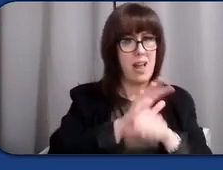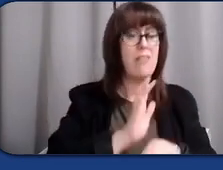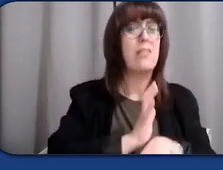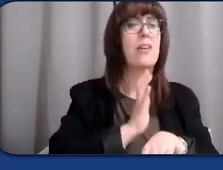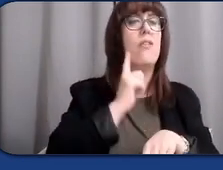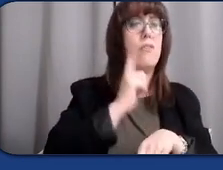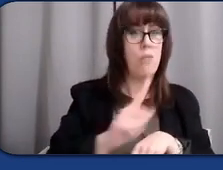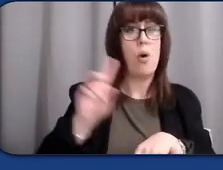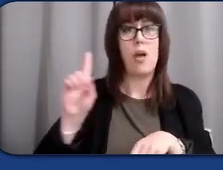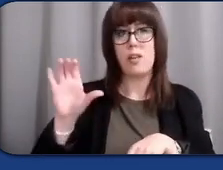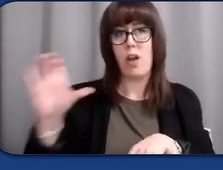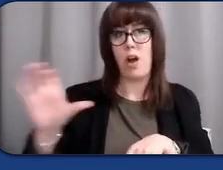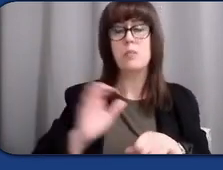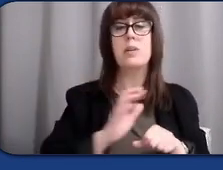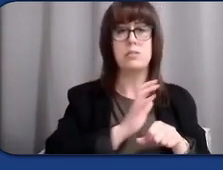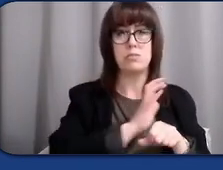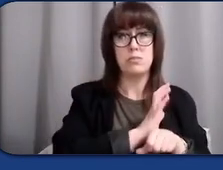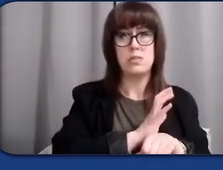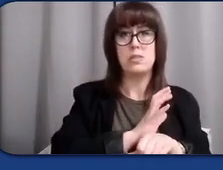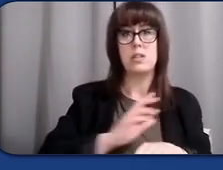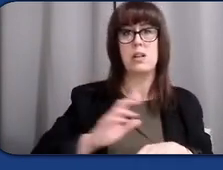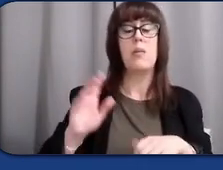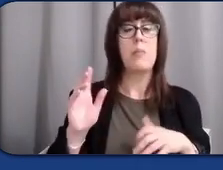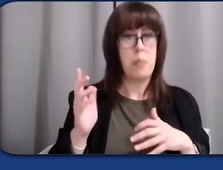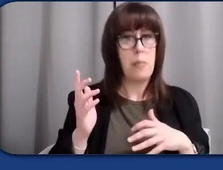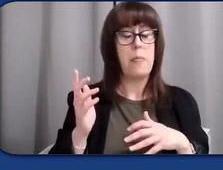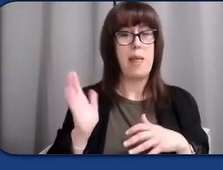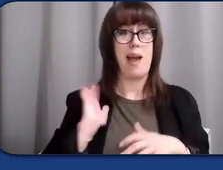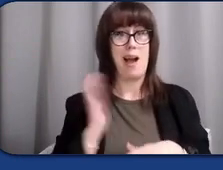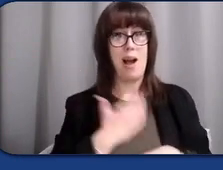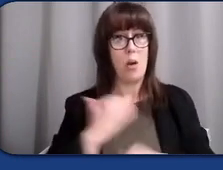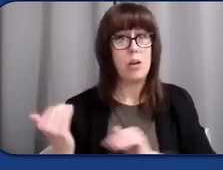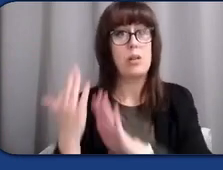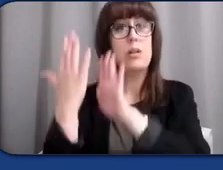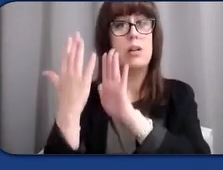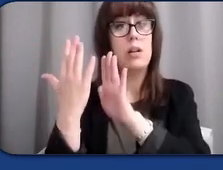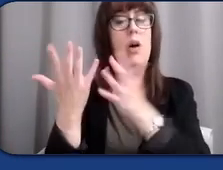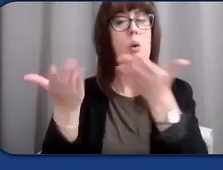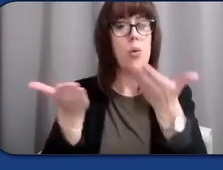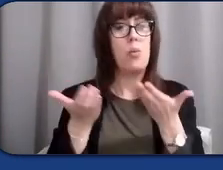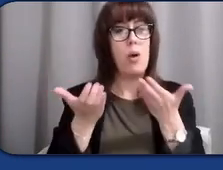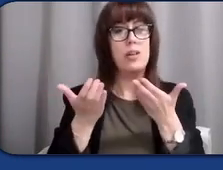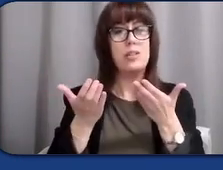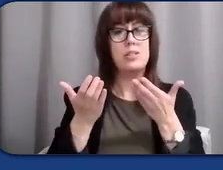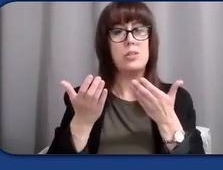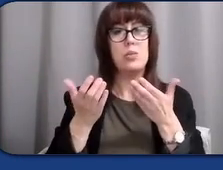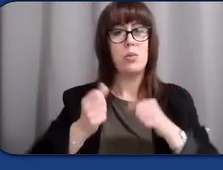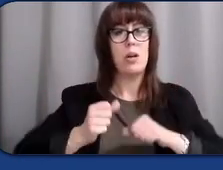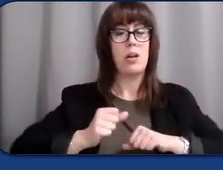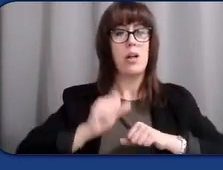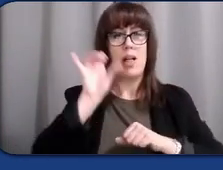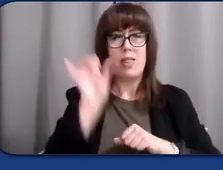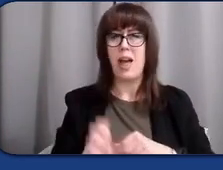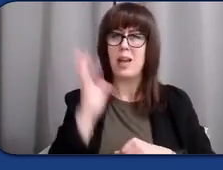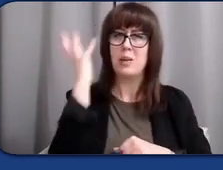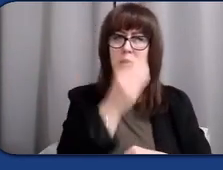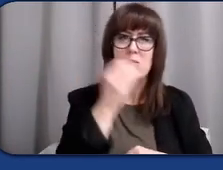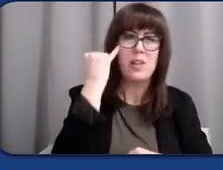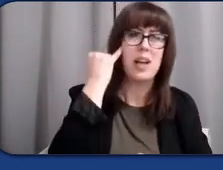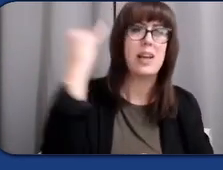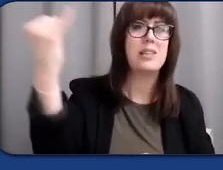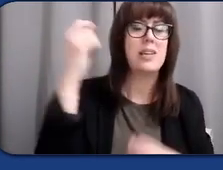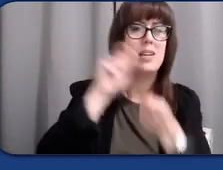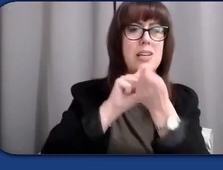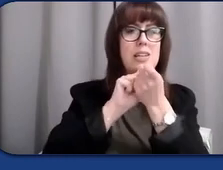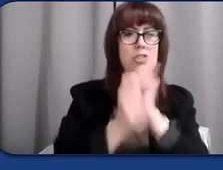Our methodology or how we wanted to approach this was purely, let's put a lens up to this beautiful method, to changing minds from bullets